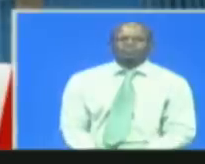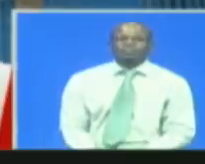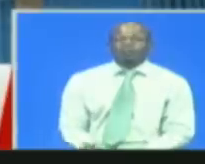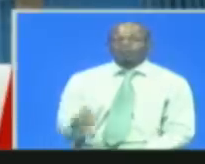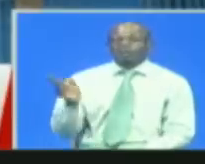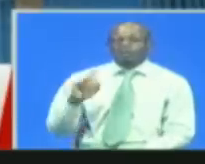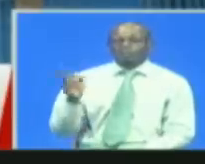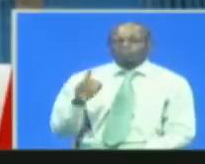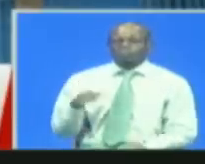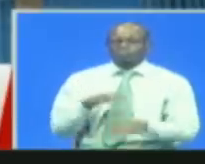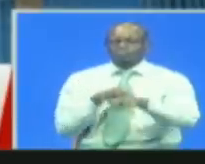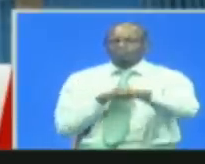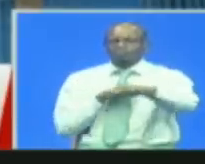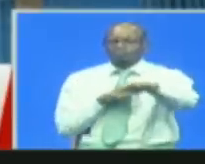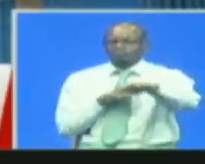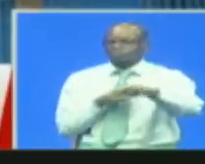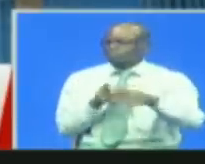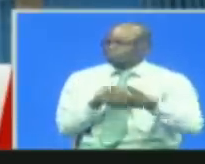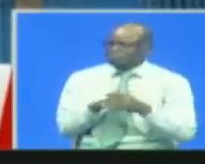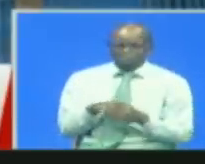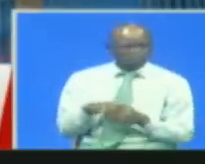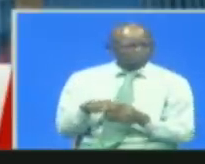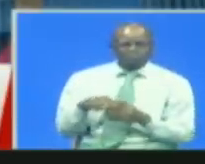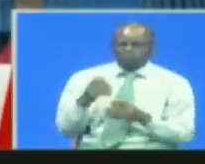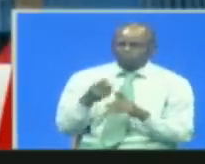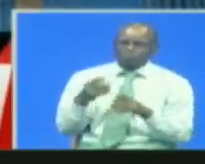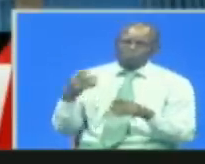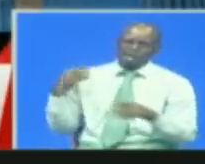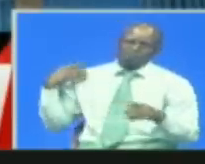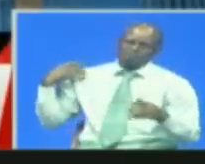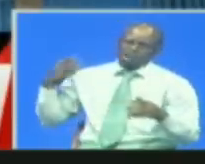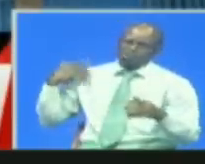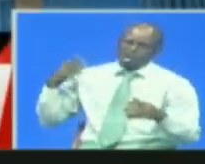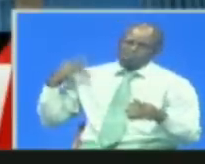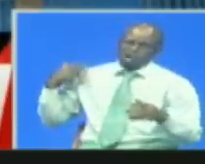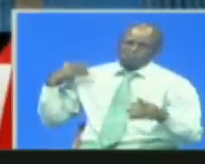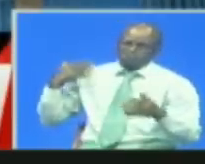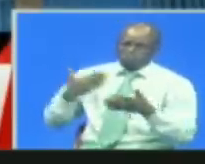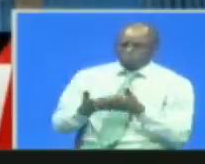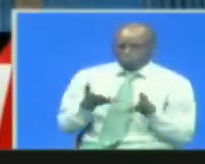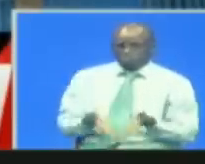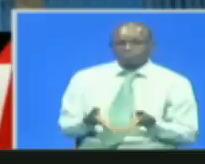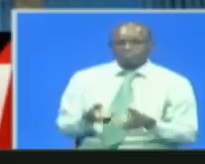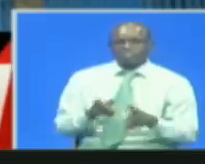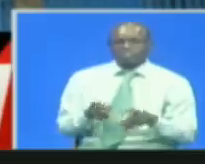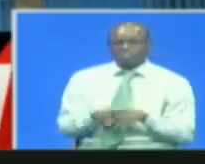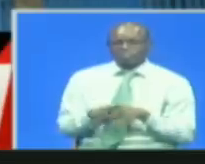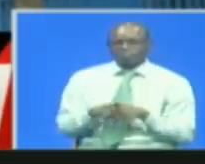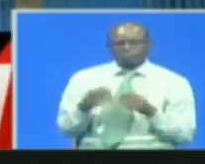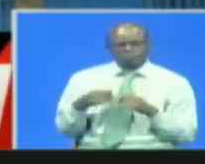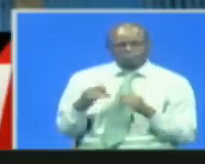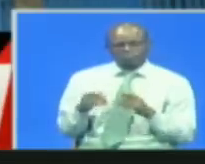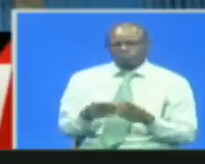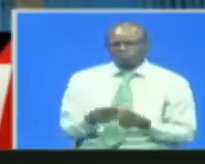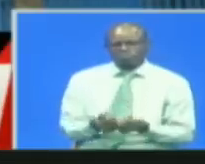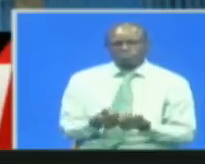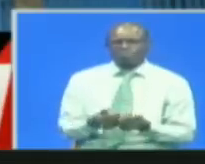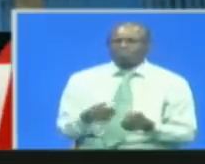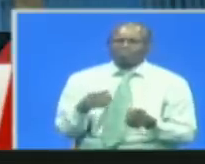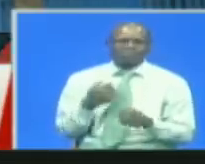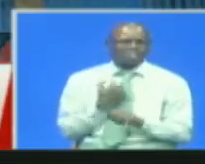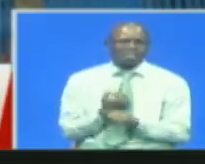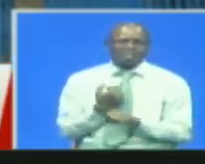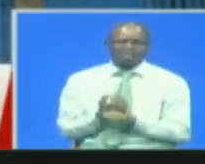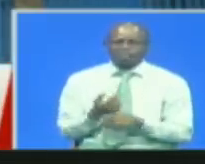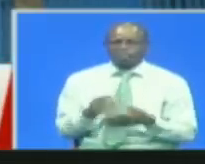Nairobi's traffic jams are legendary, and so far, measures to address the congestion in the city have had little success. Matters are